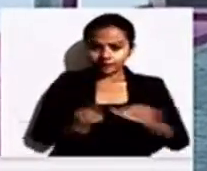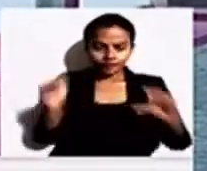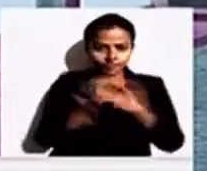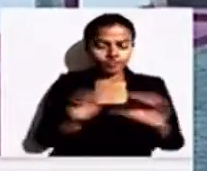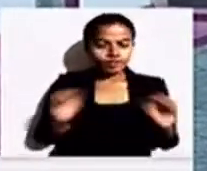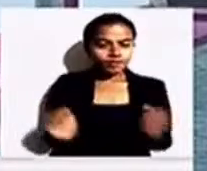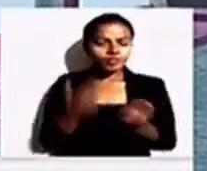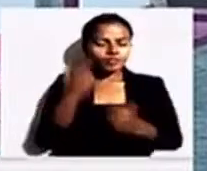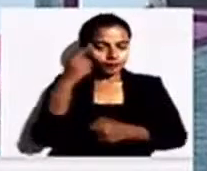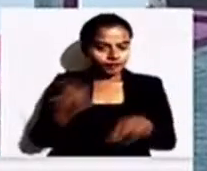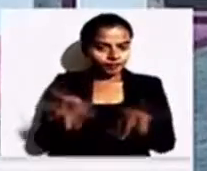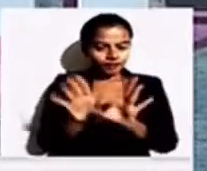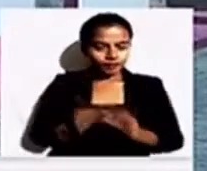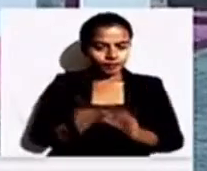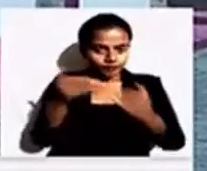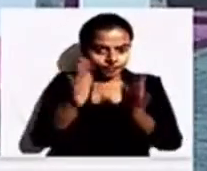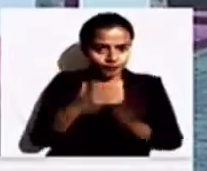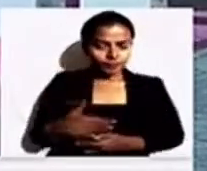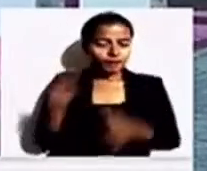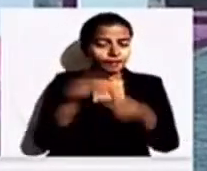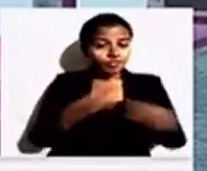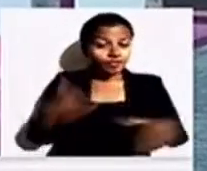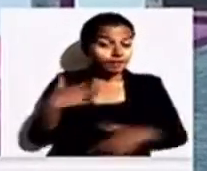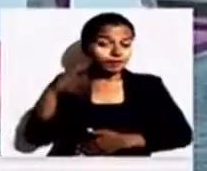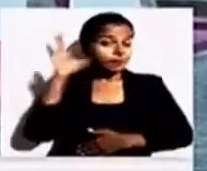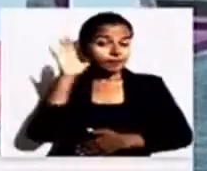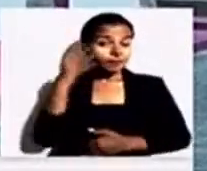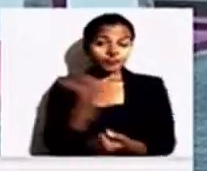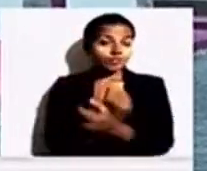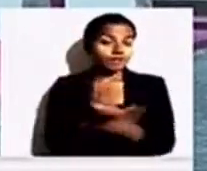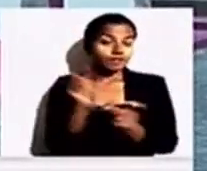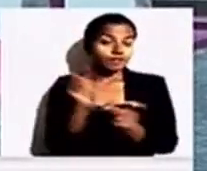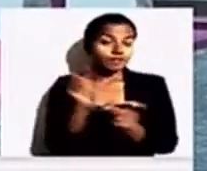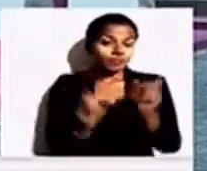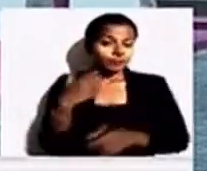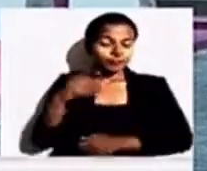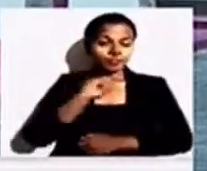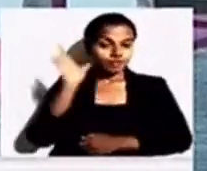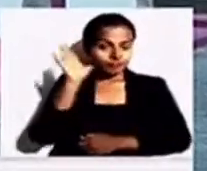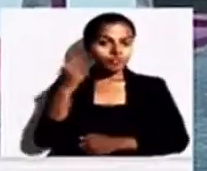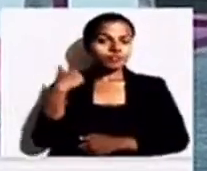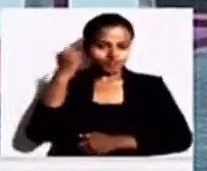to the language used by prison officers who were recording the incident.